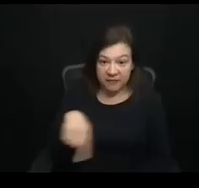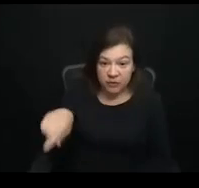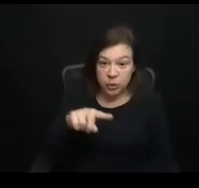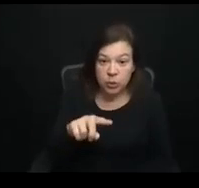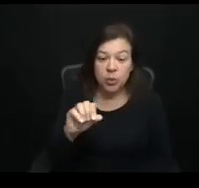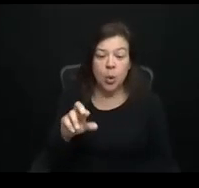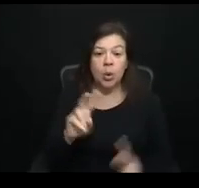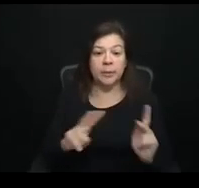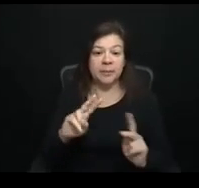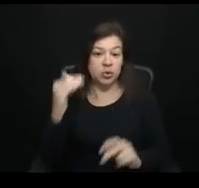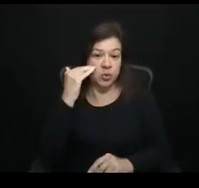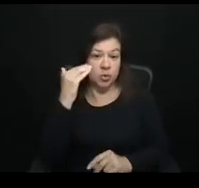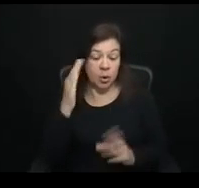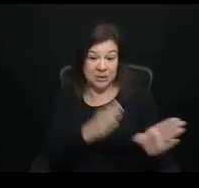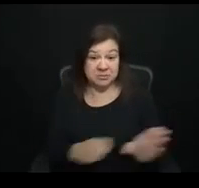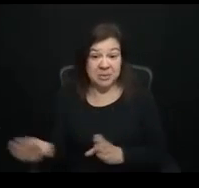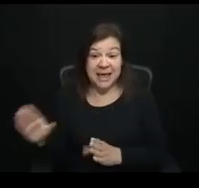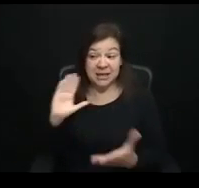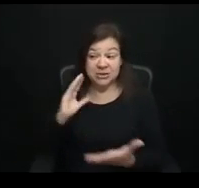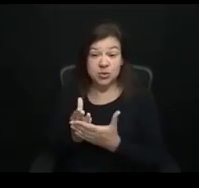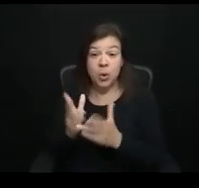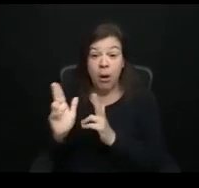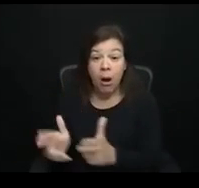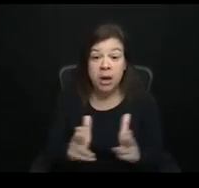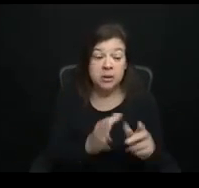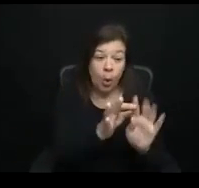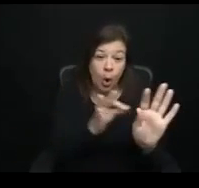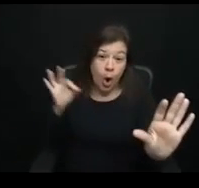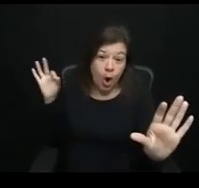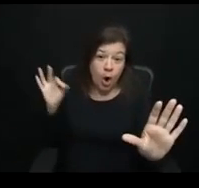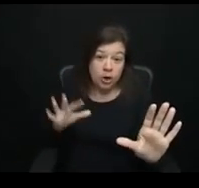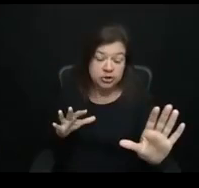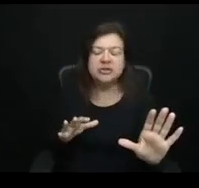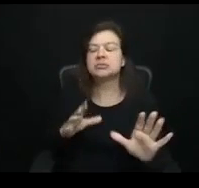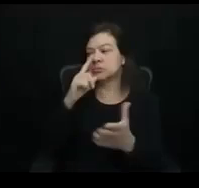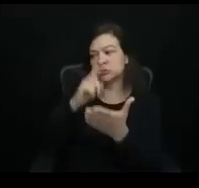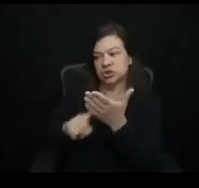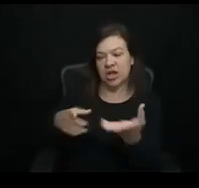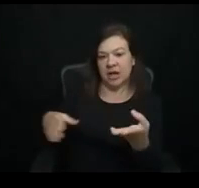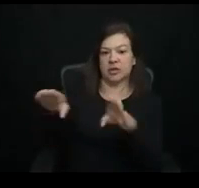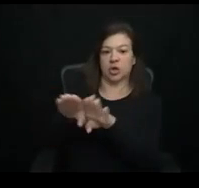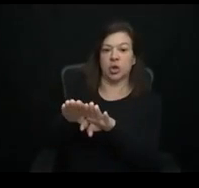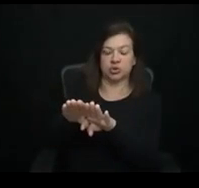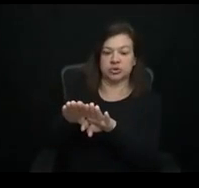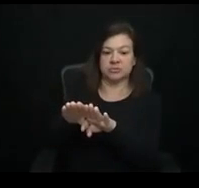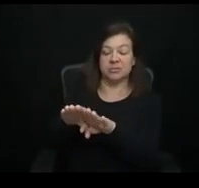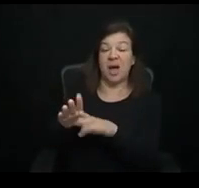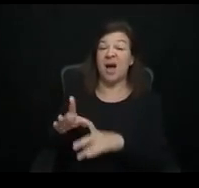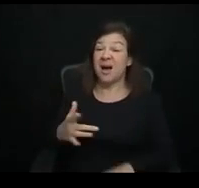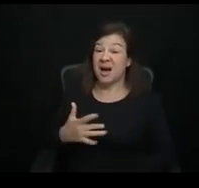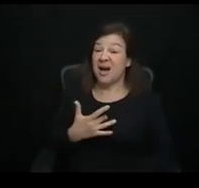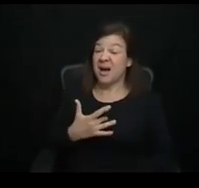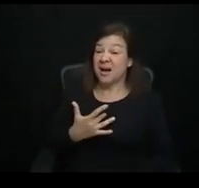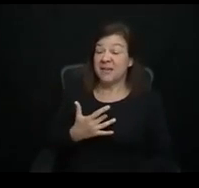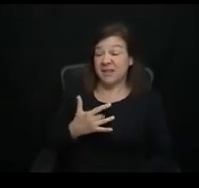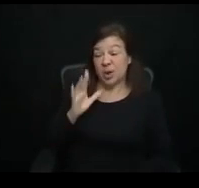is planning on getting out there, check those maps of the closure orders. Our sense is that it's going to be a while before